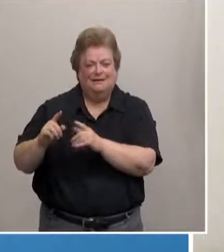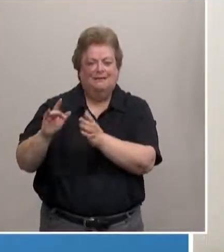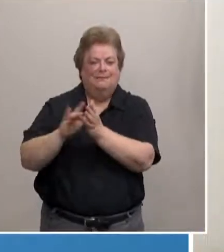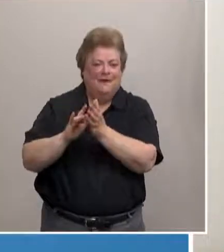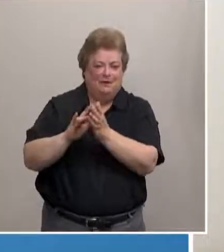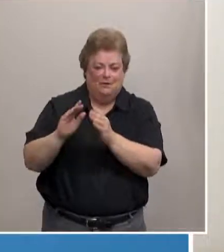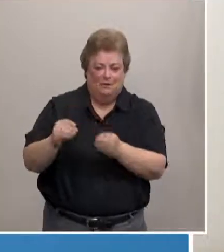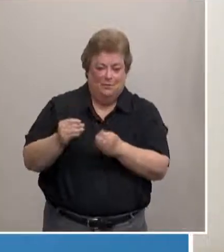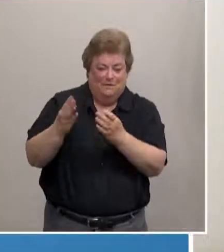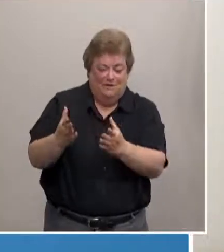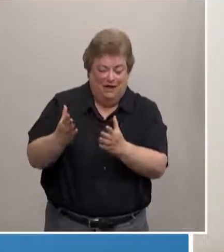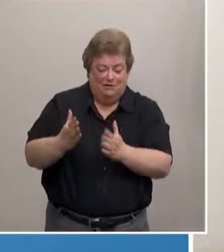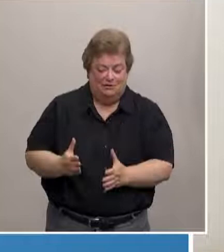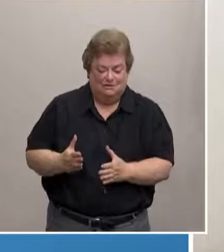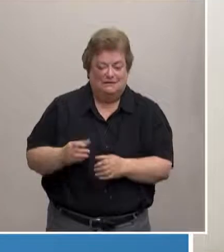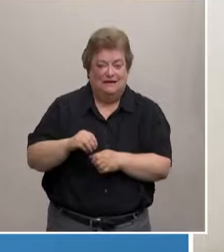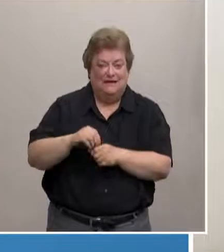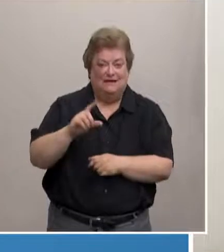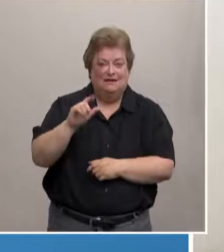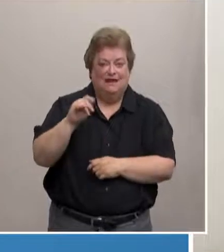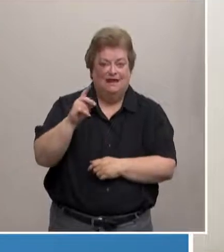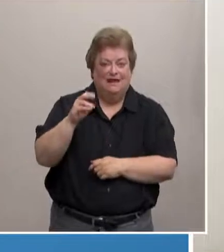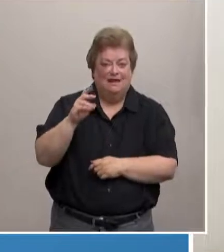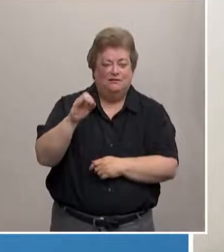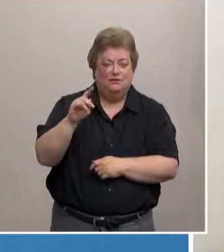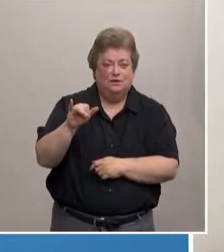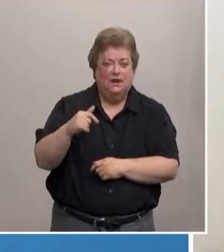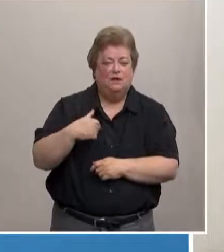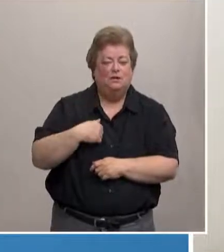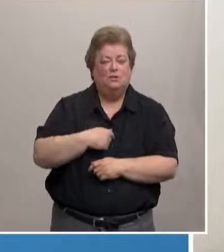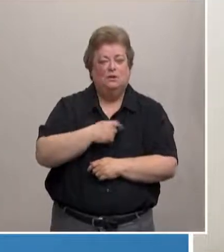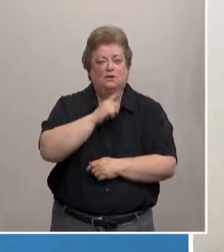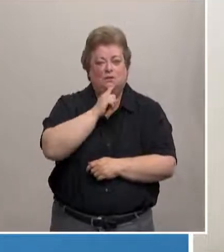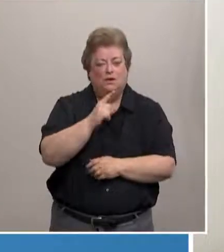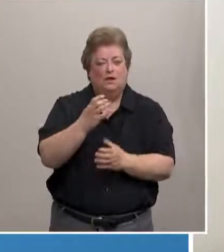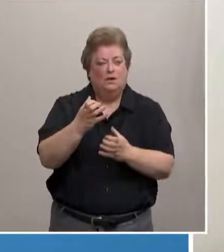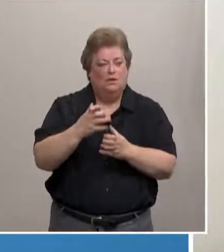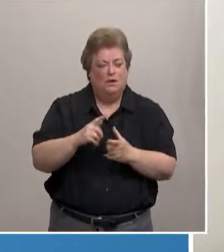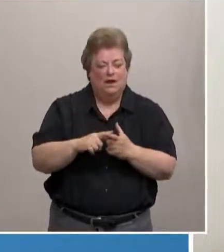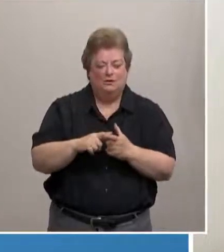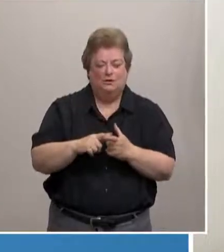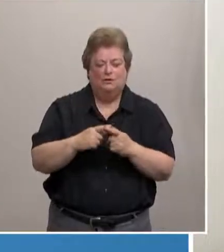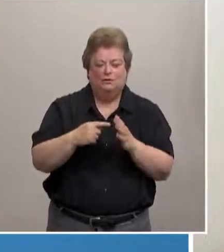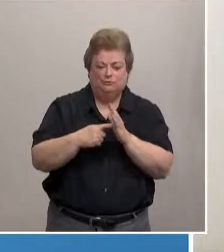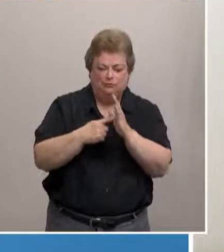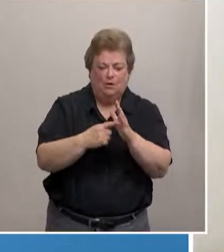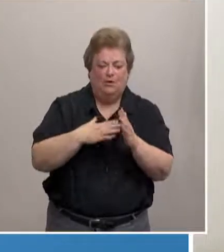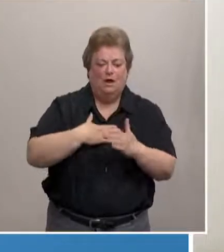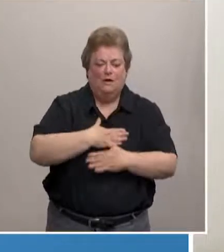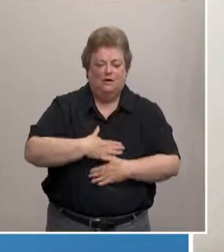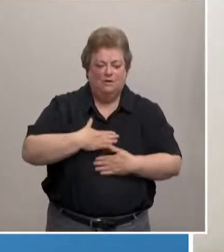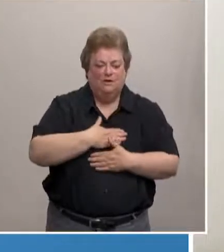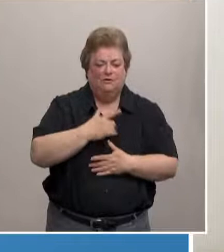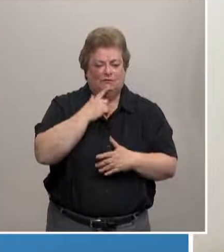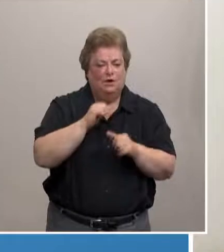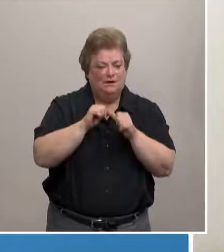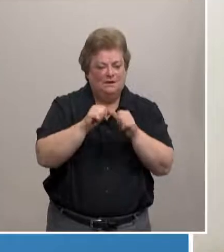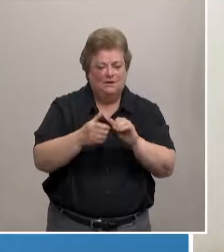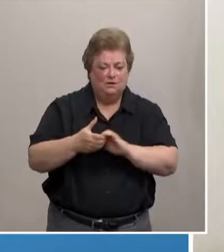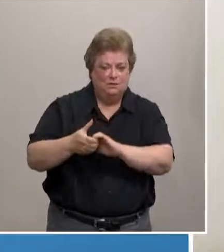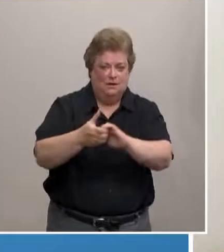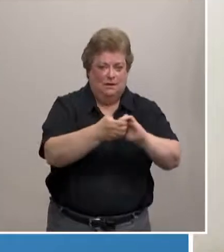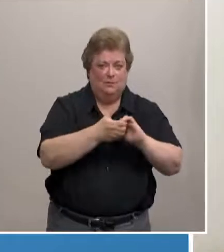medical providers throughout the community, we would really like to extend our appreciation for the continued collaboration